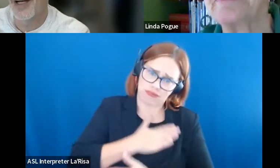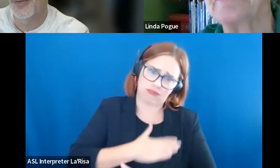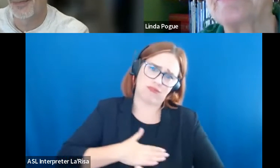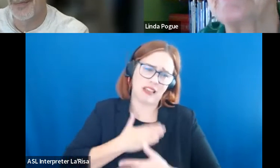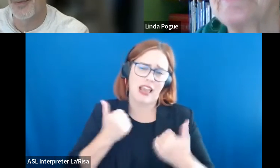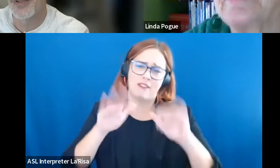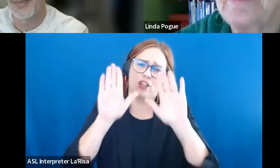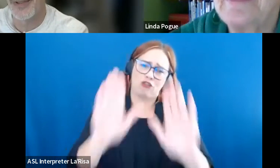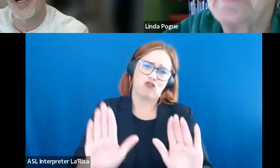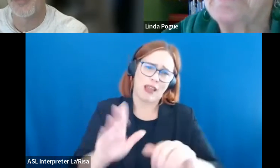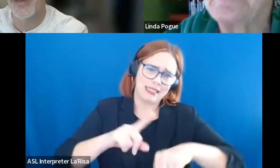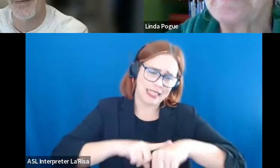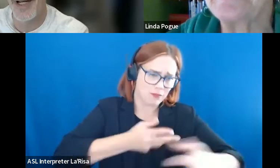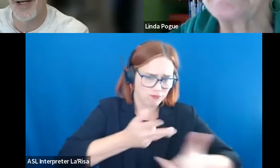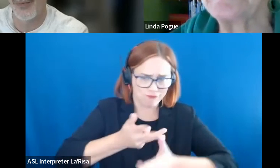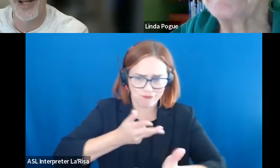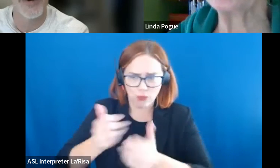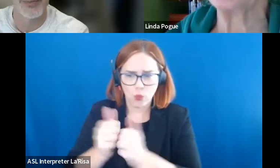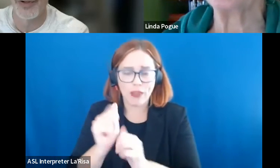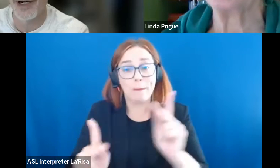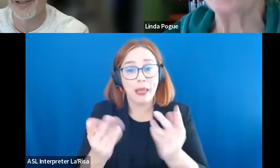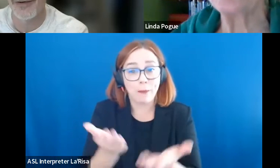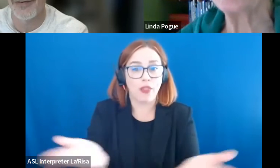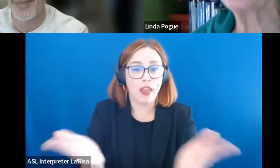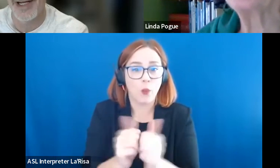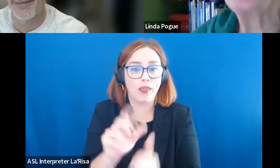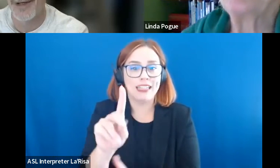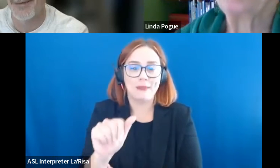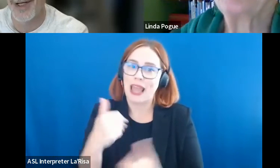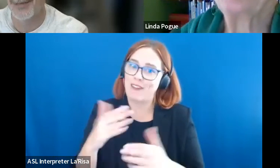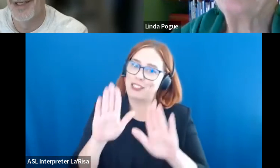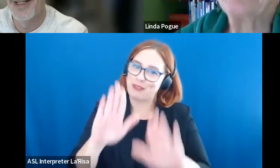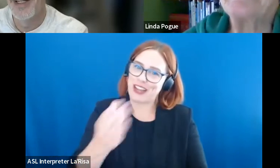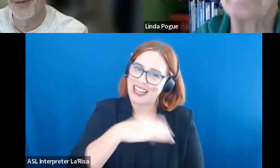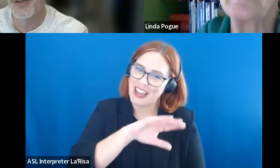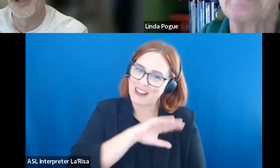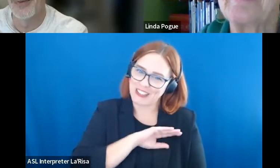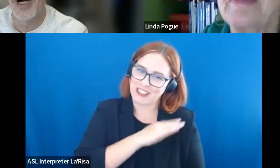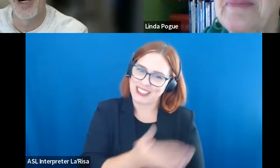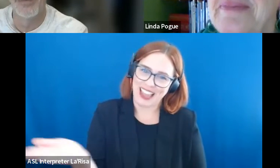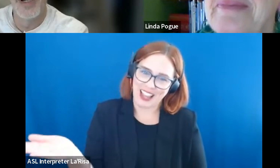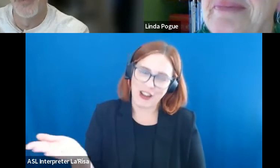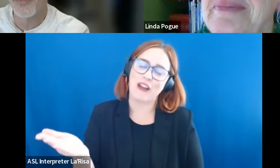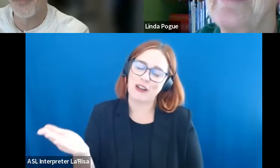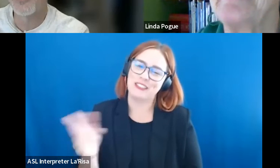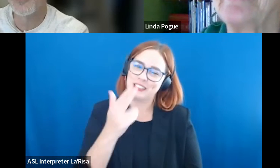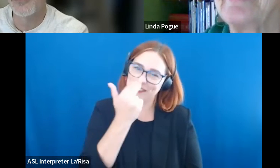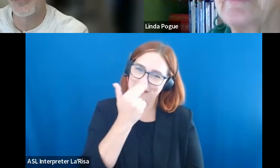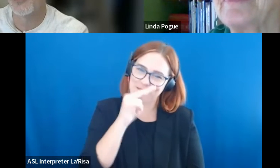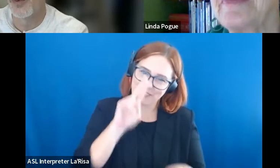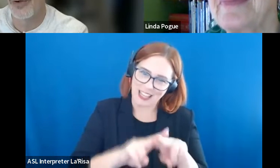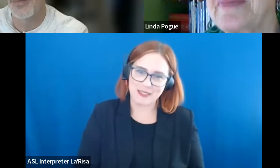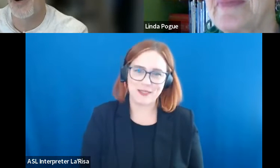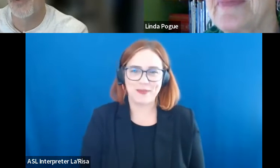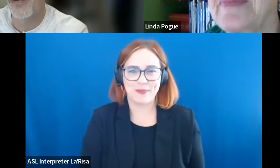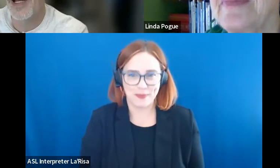with the people with disabilities at the event, and we have some real characters that make it fun for them. They really do. So the students,